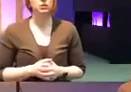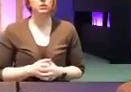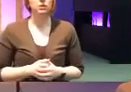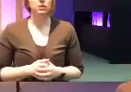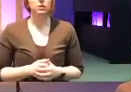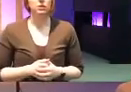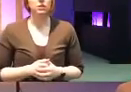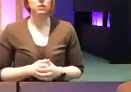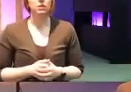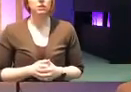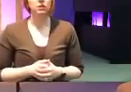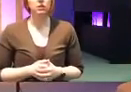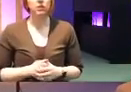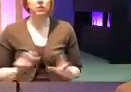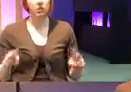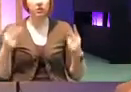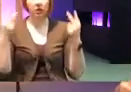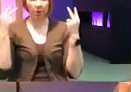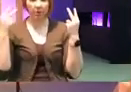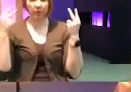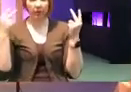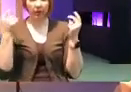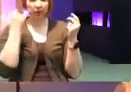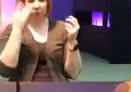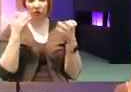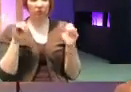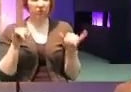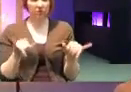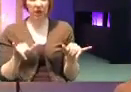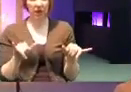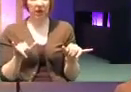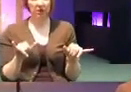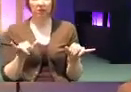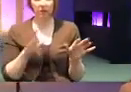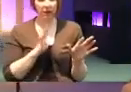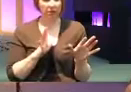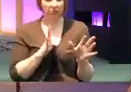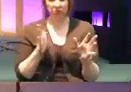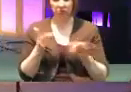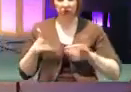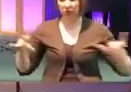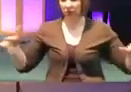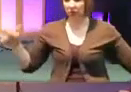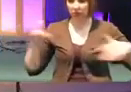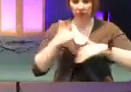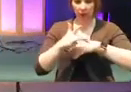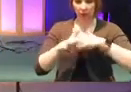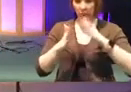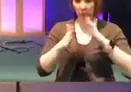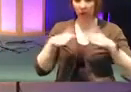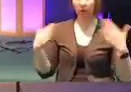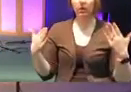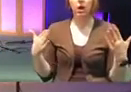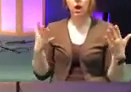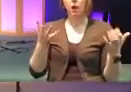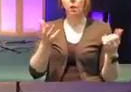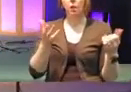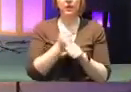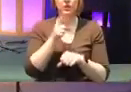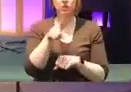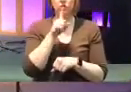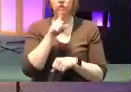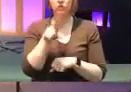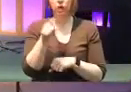Just look up here just for a moment. We're gonna continue. For those of you that want to stay, we're going to leave the altars available. I want to make sure that you understand,